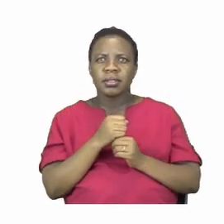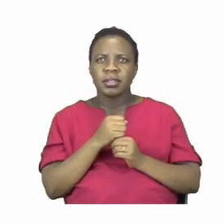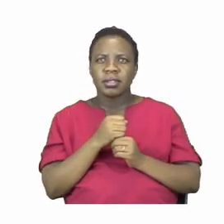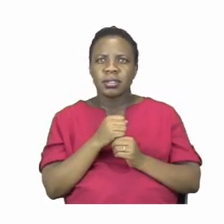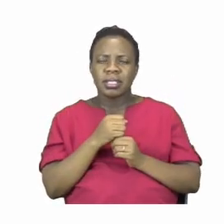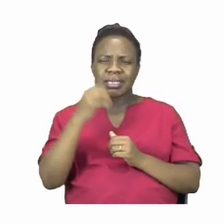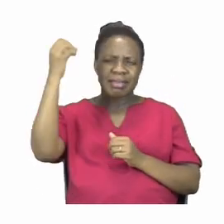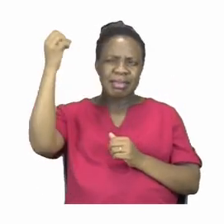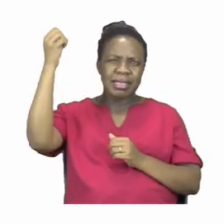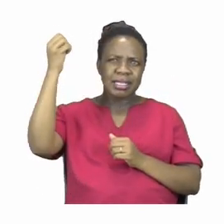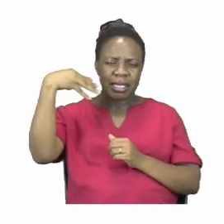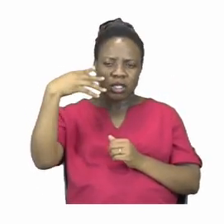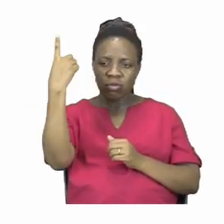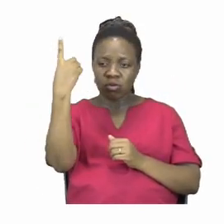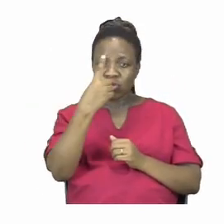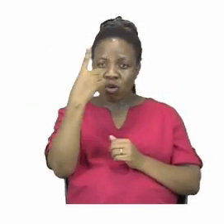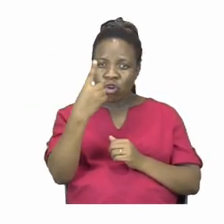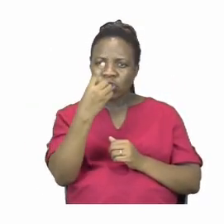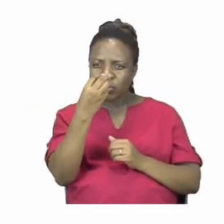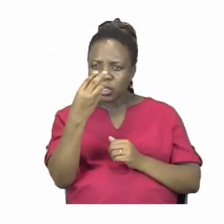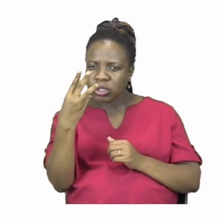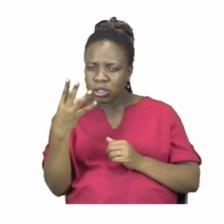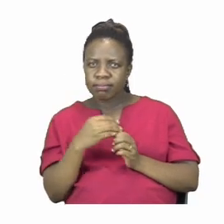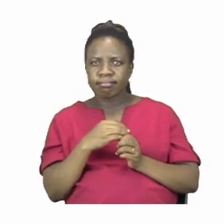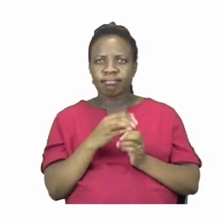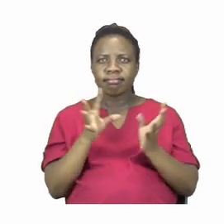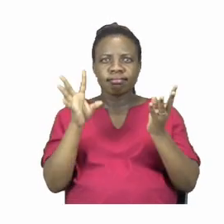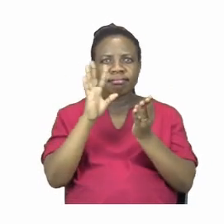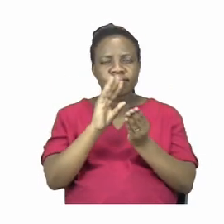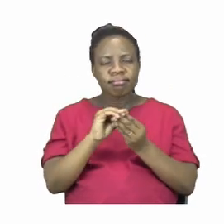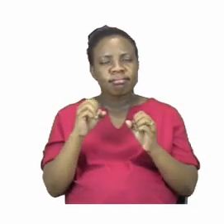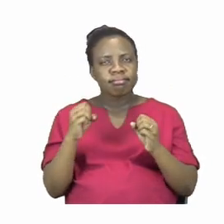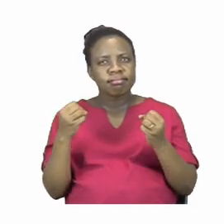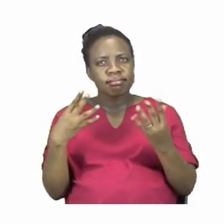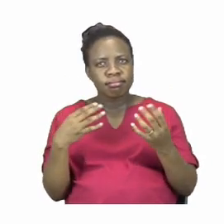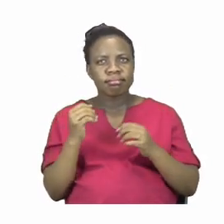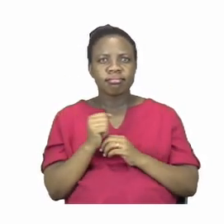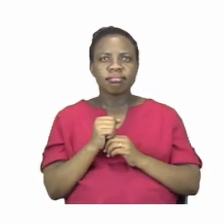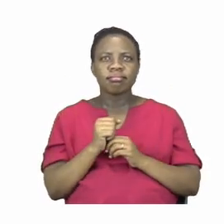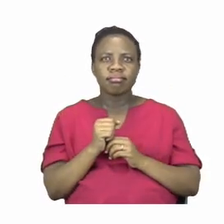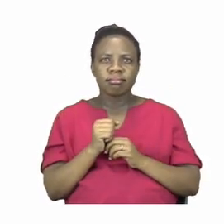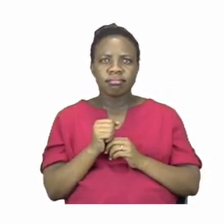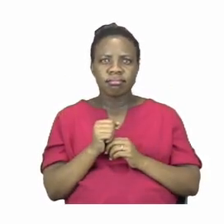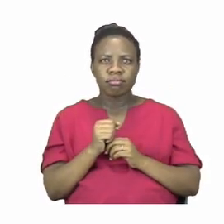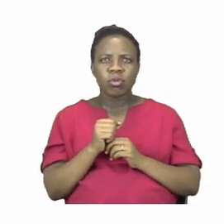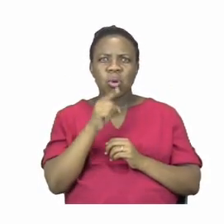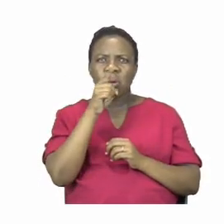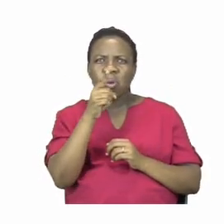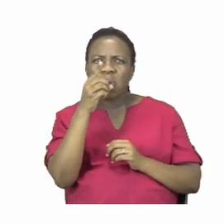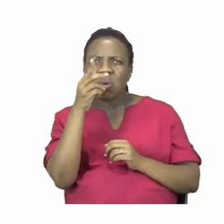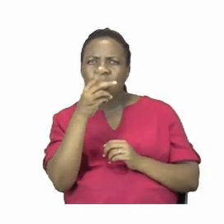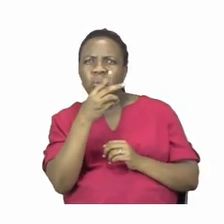in that block. If we add it all together, then we will see we had 10